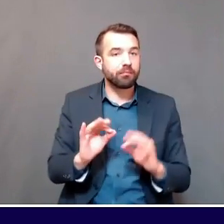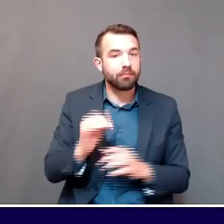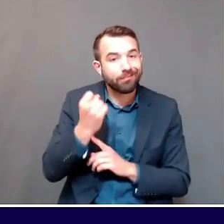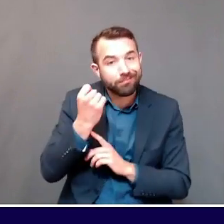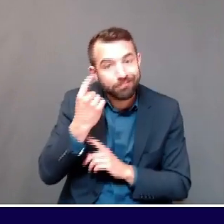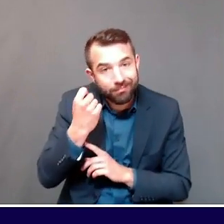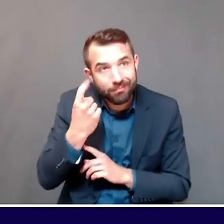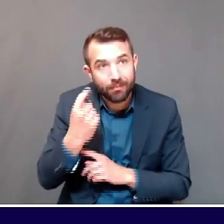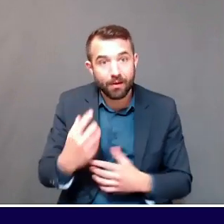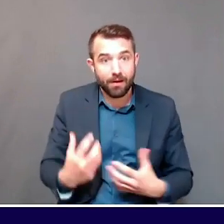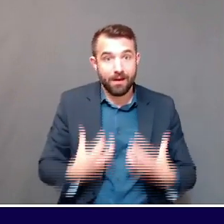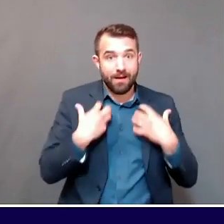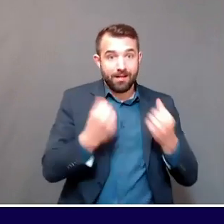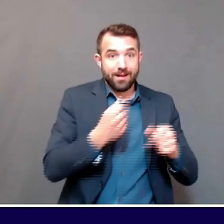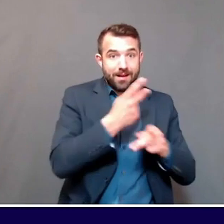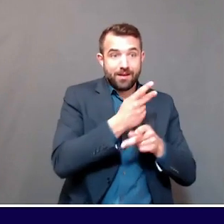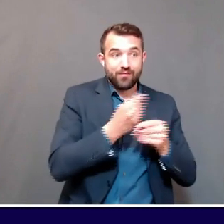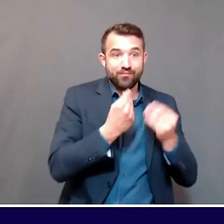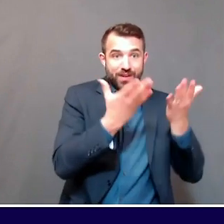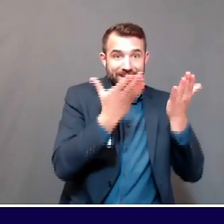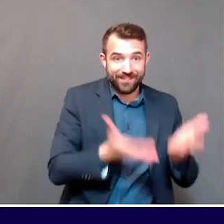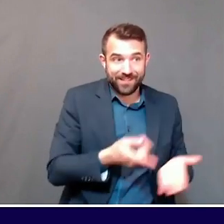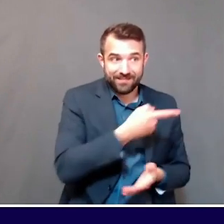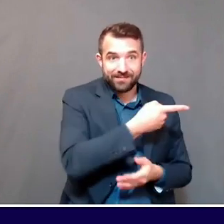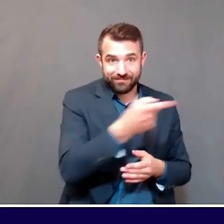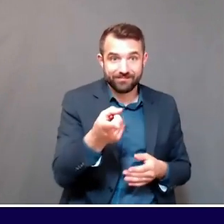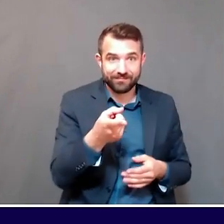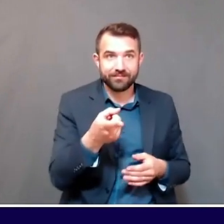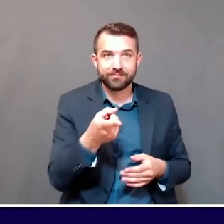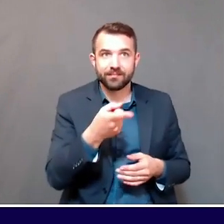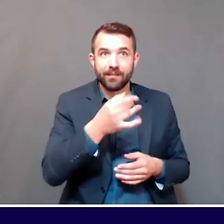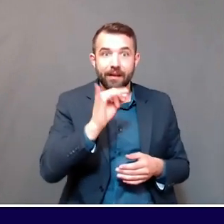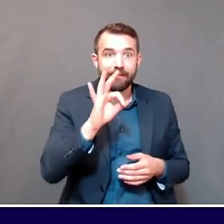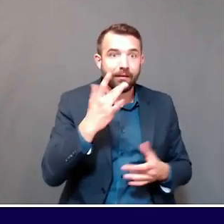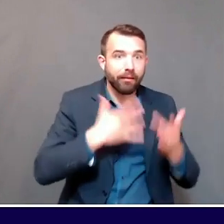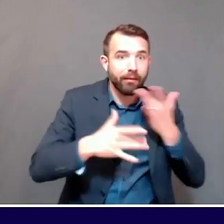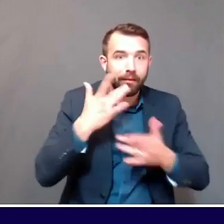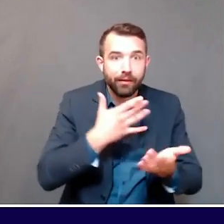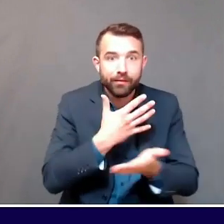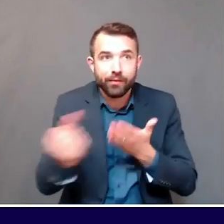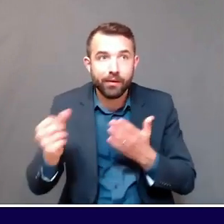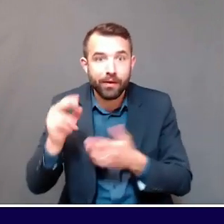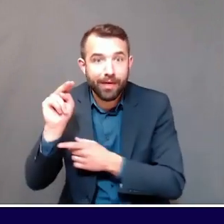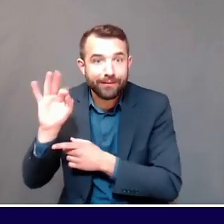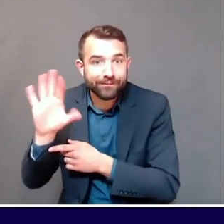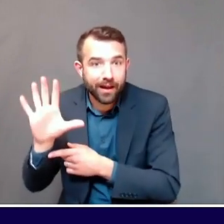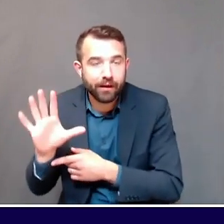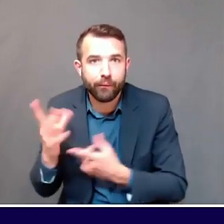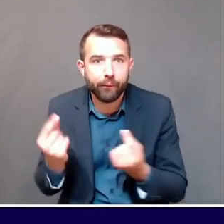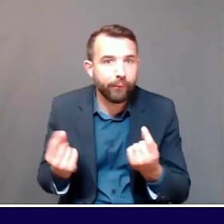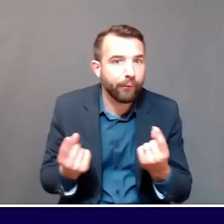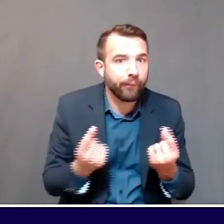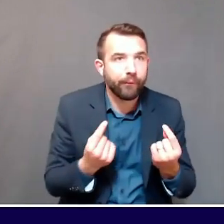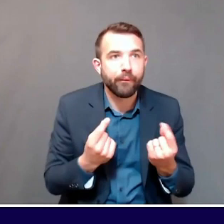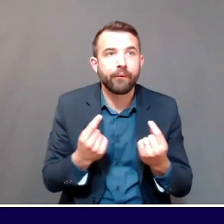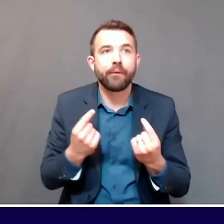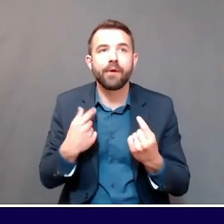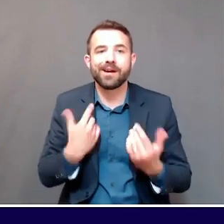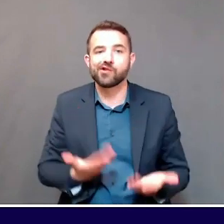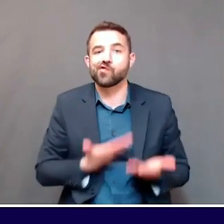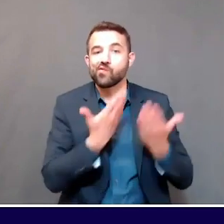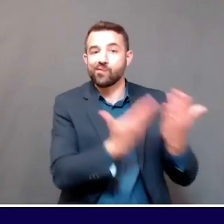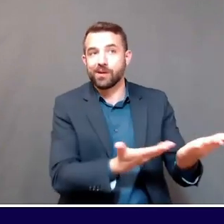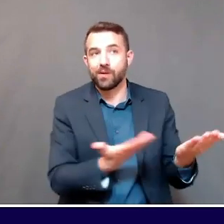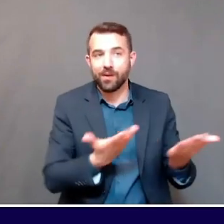mask is not available, one of the recommendations we've made is for healthcare providers to wear both, a face shield coupled with a